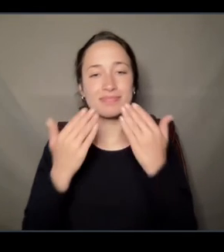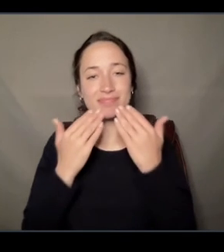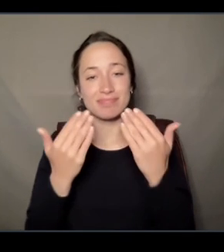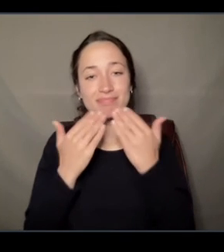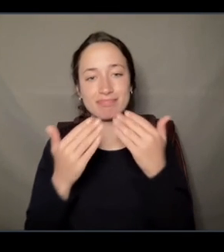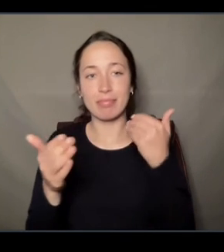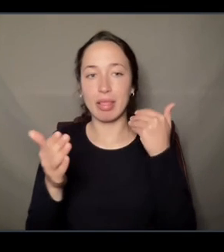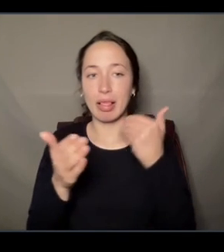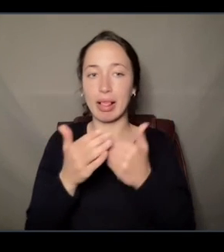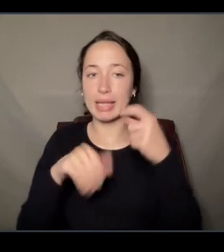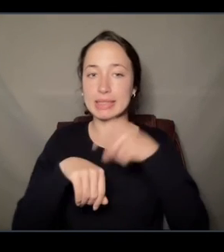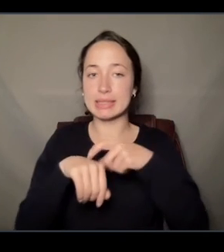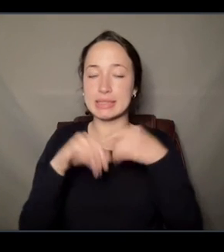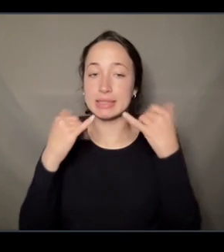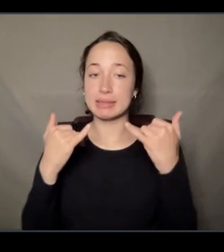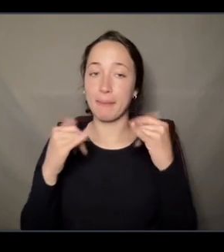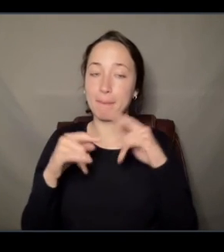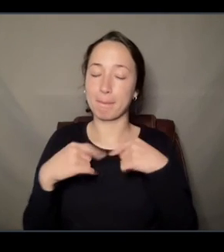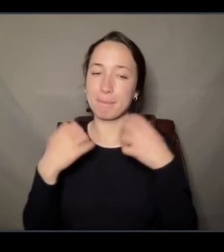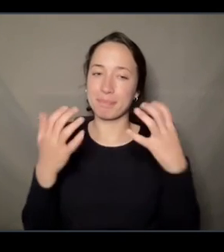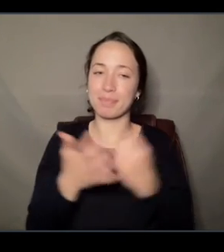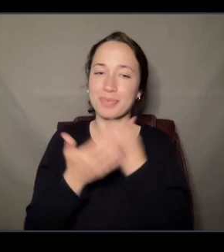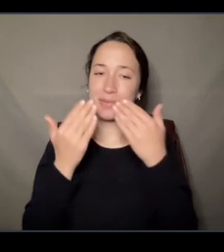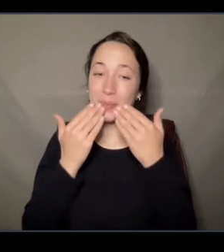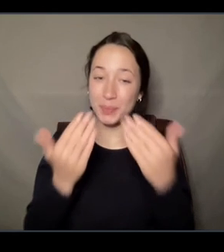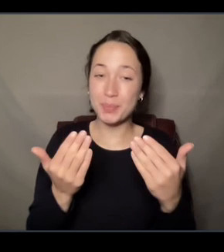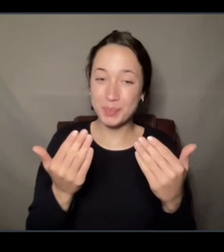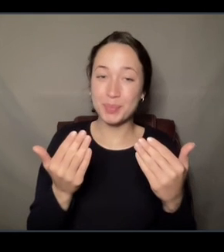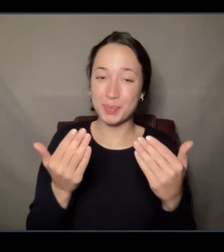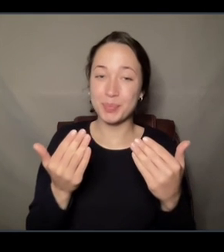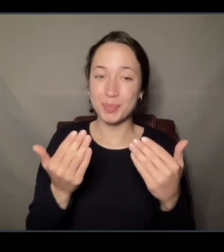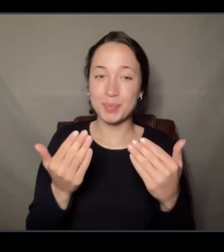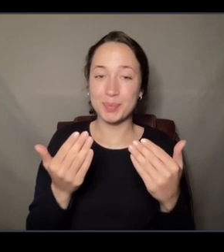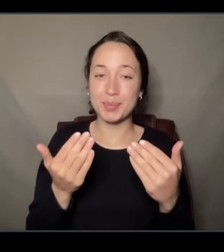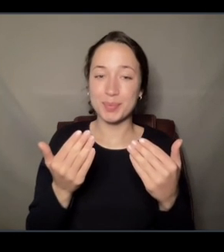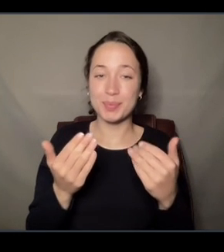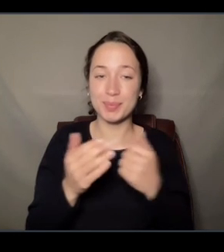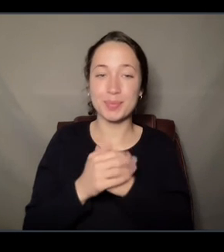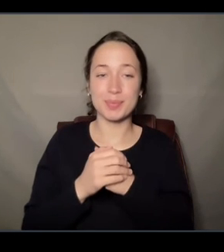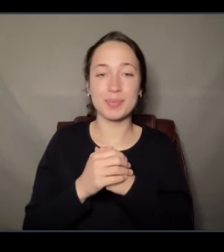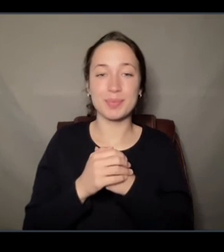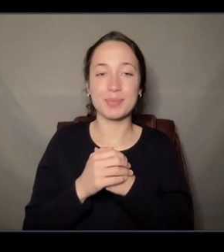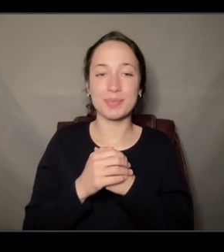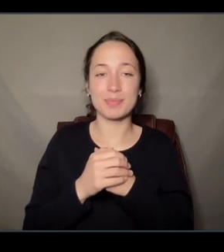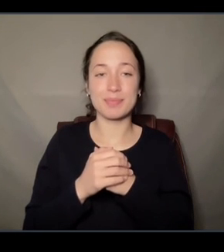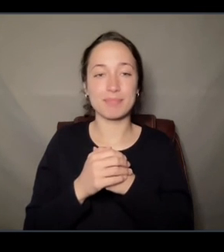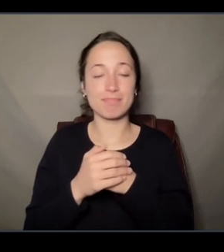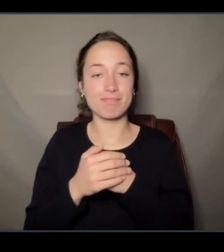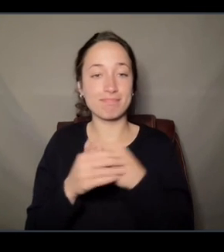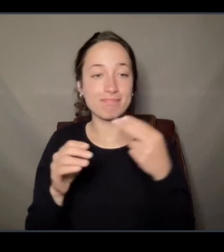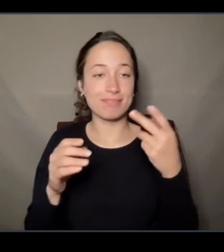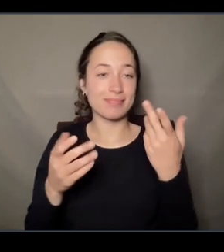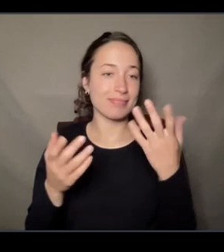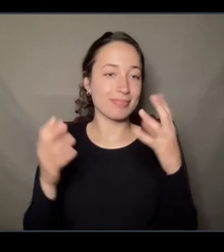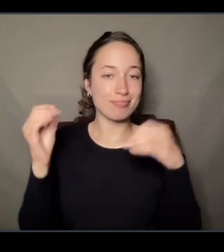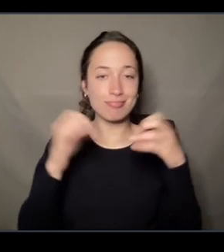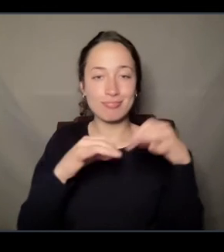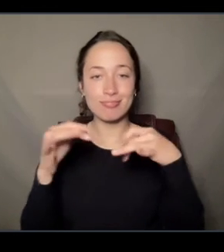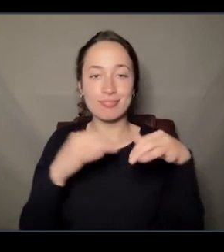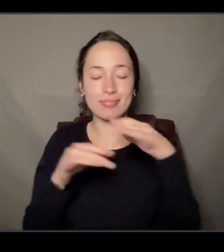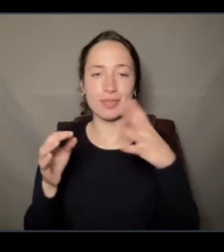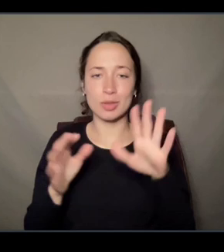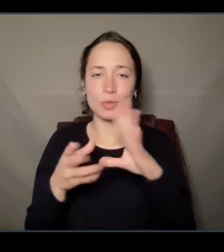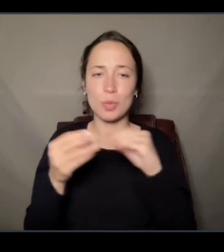Thank you both so much. We're near the end of our time for today, so I just want to thank you both for joining us